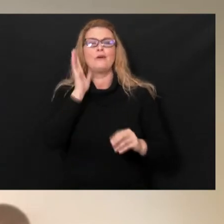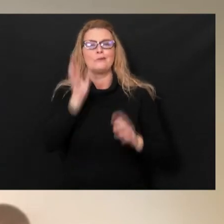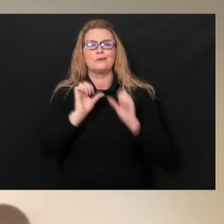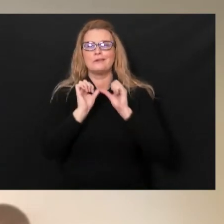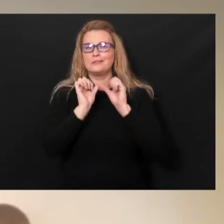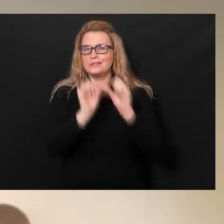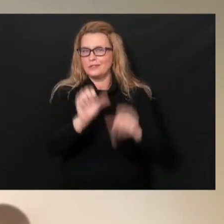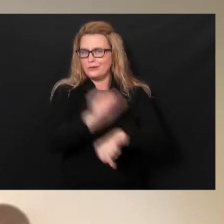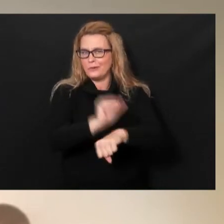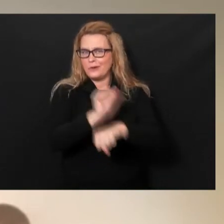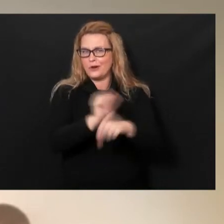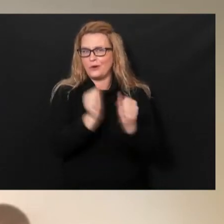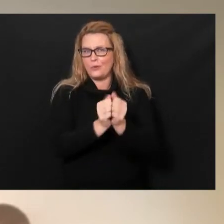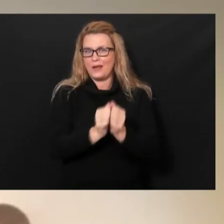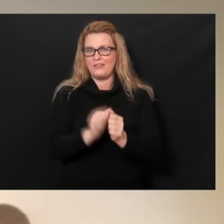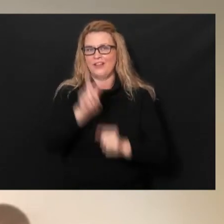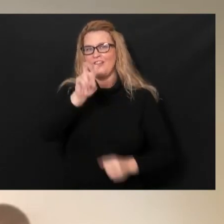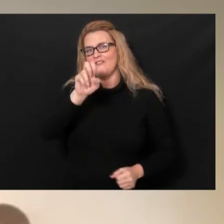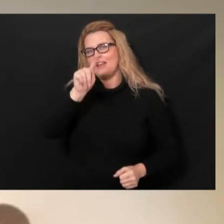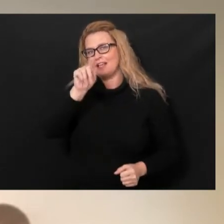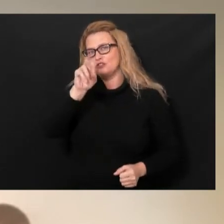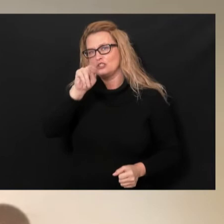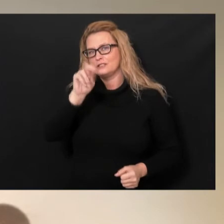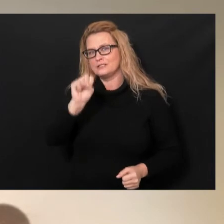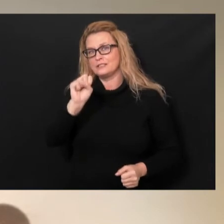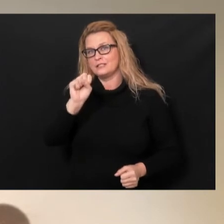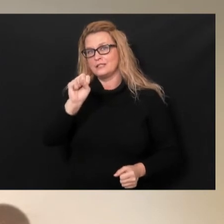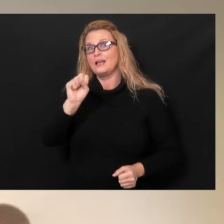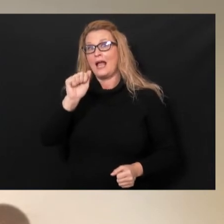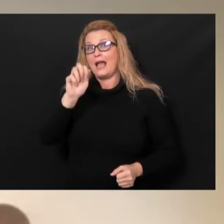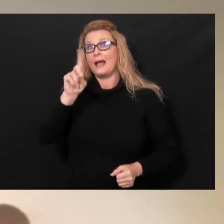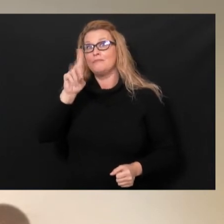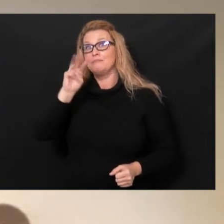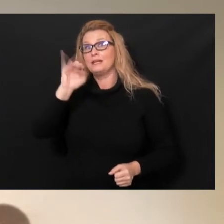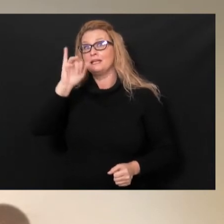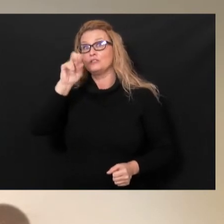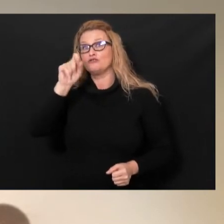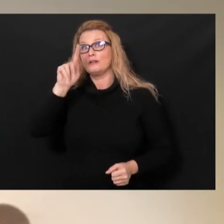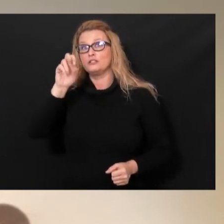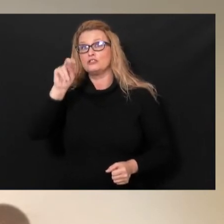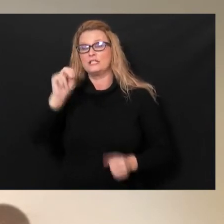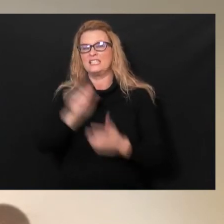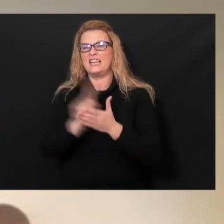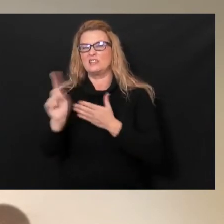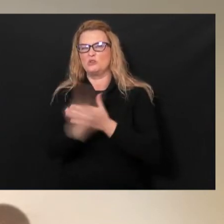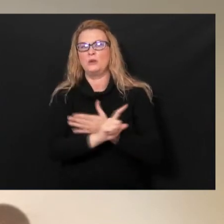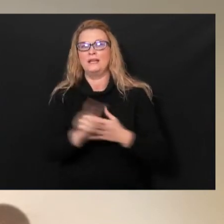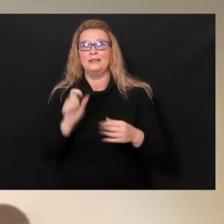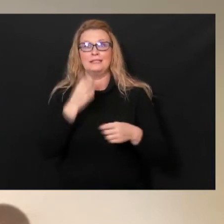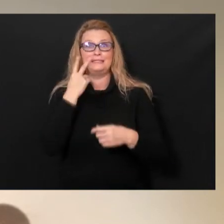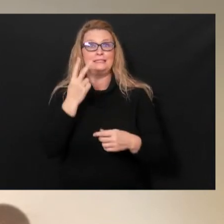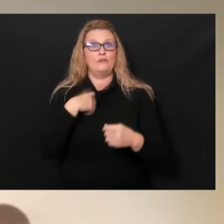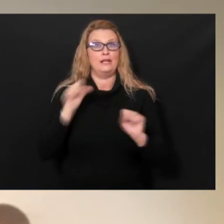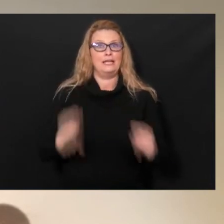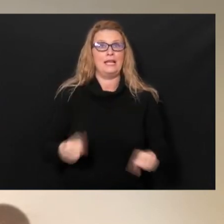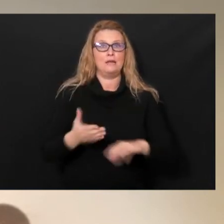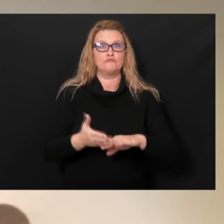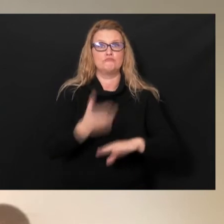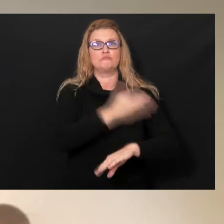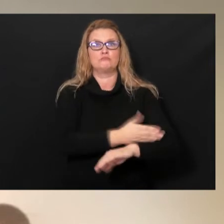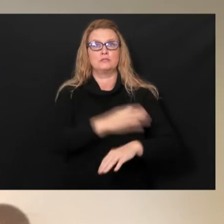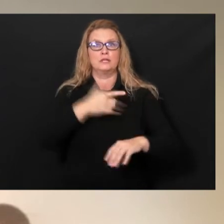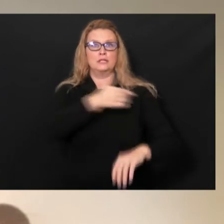work closely with the Veterans Administration over the next week to see how we can maximize doses for